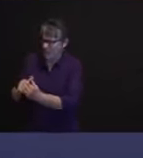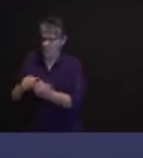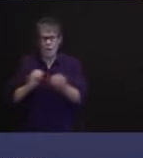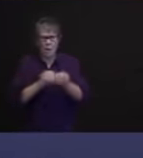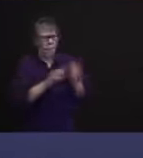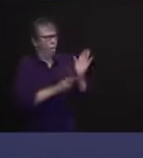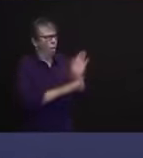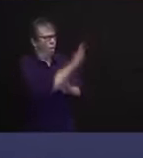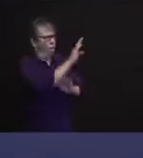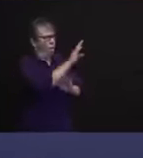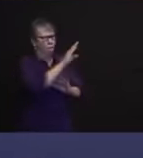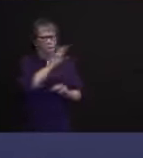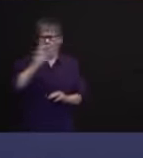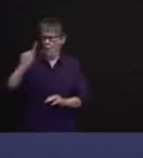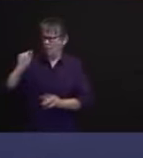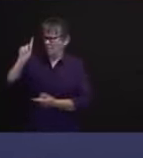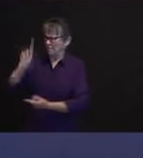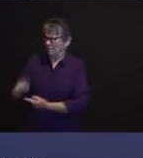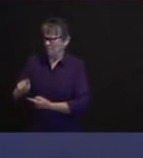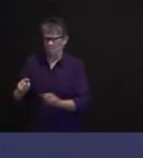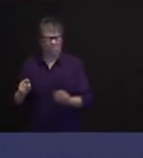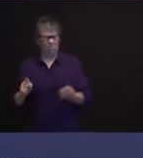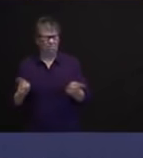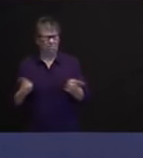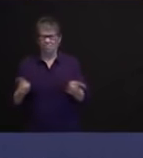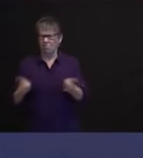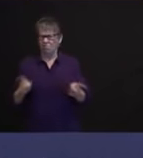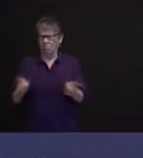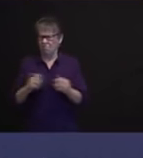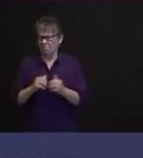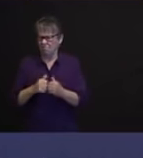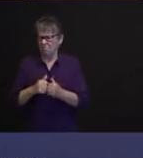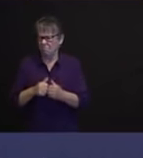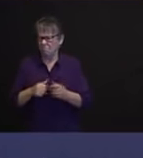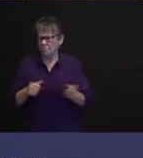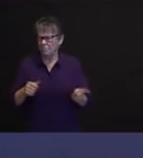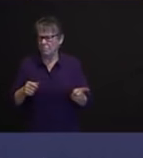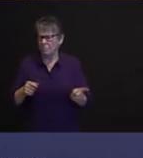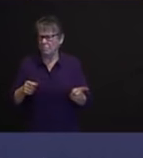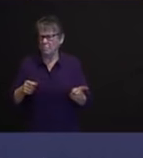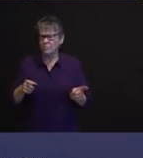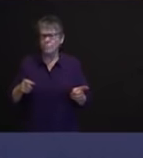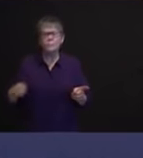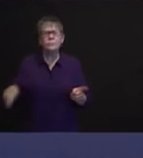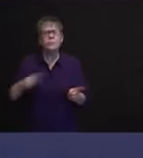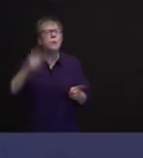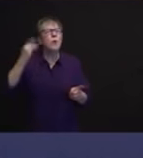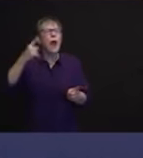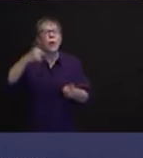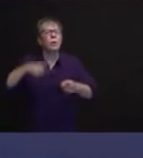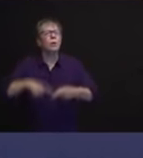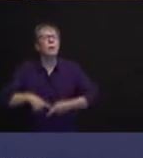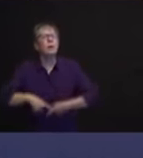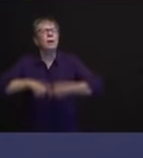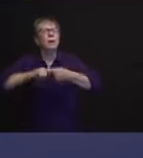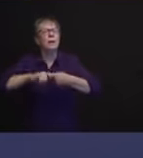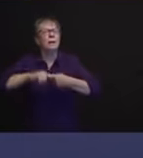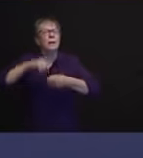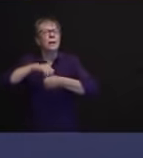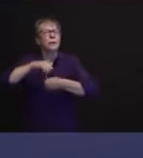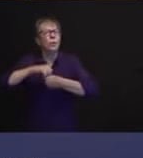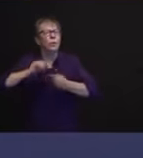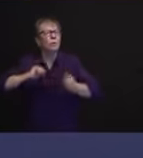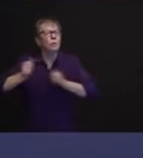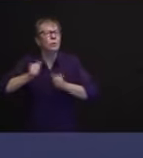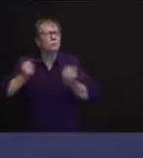indoor sports suspension apply to things like indoor swimming and gymnastics, group lessons, clinics? Please describe the recent